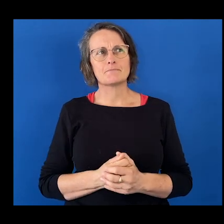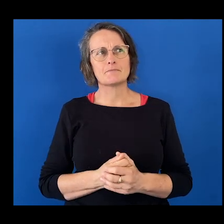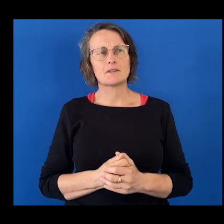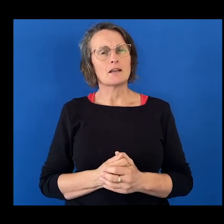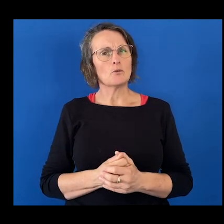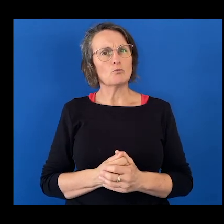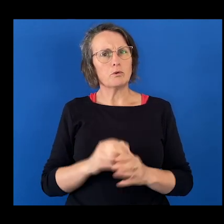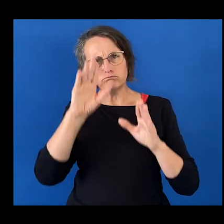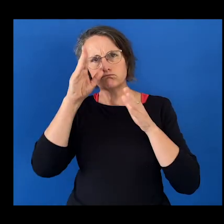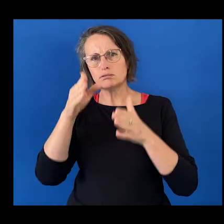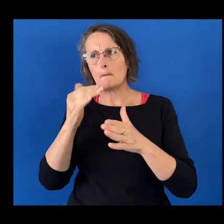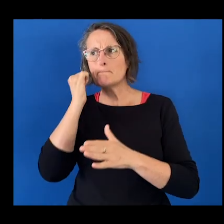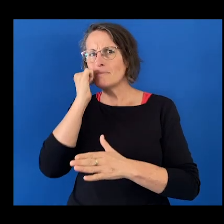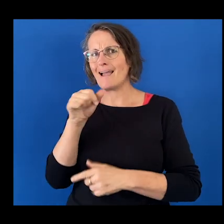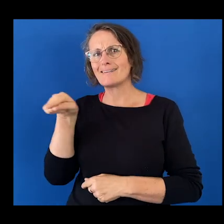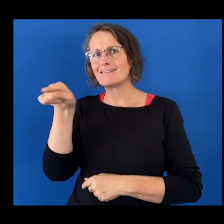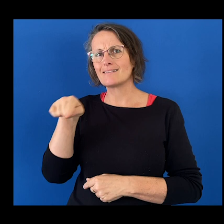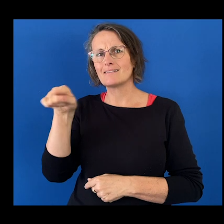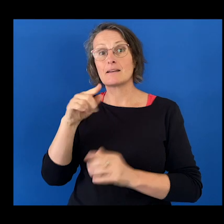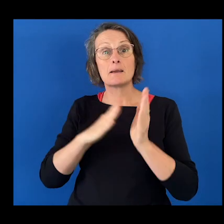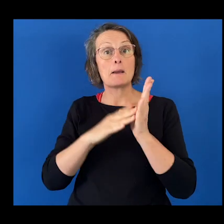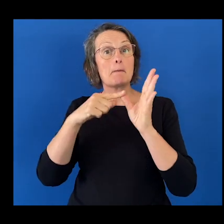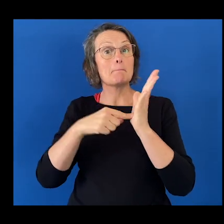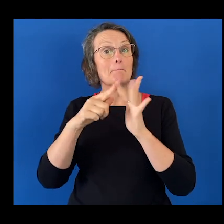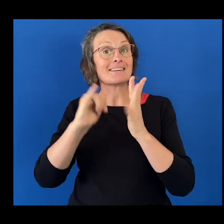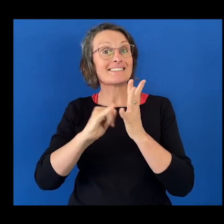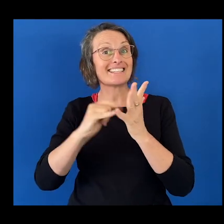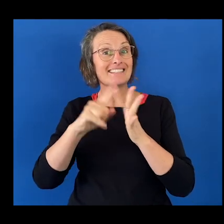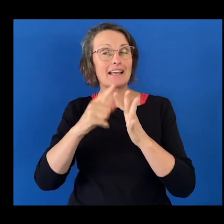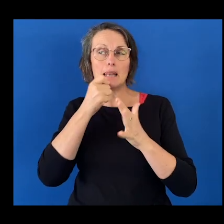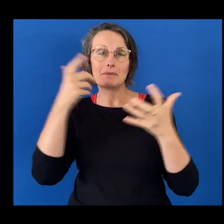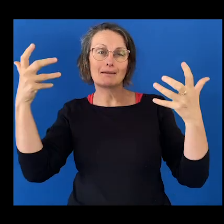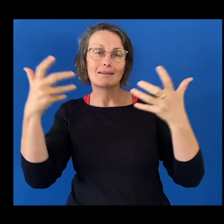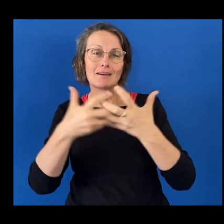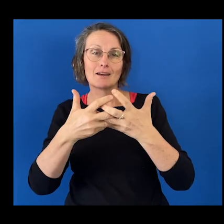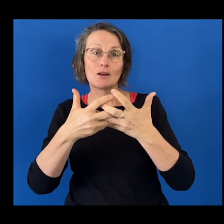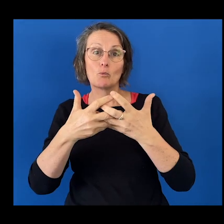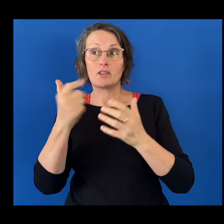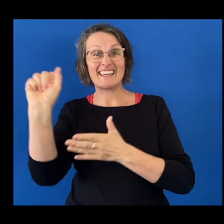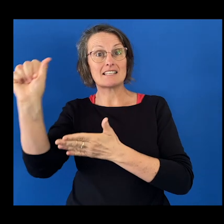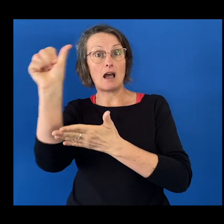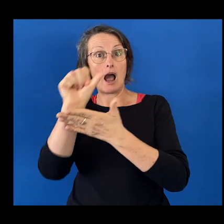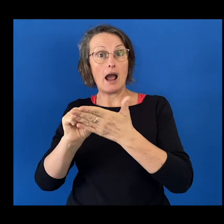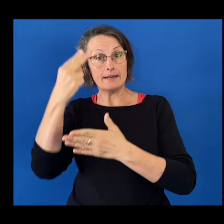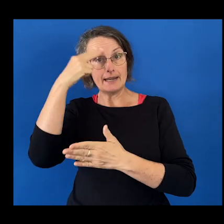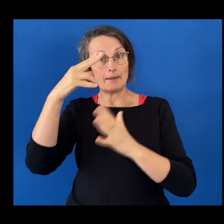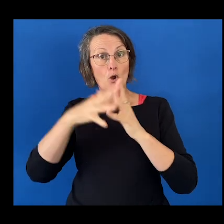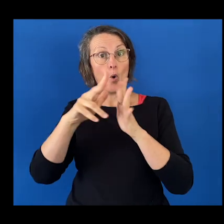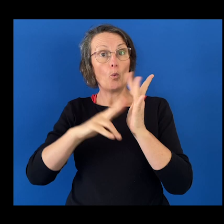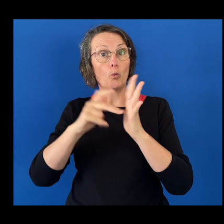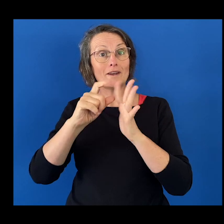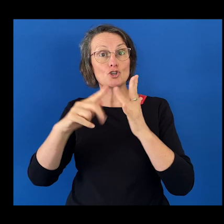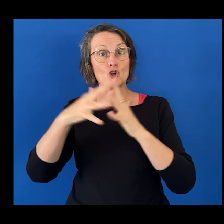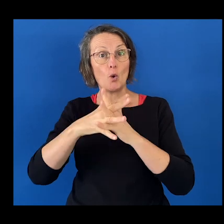lot about black. Actually, the interesting connection with Matisse is the window at Collioure. The fact that he painted a black